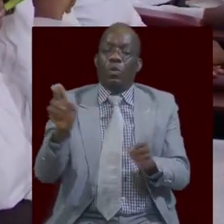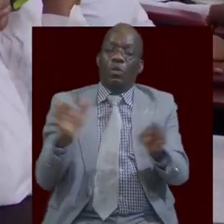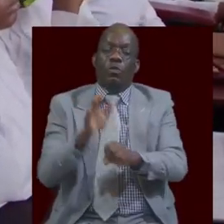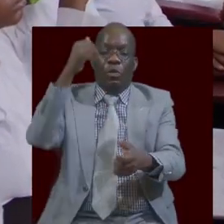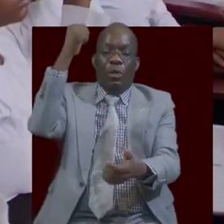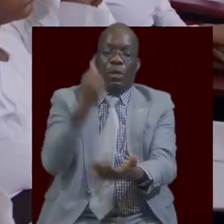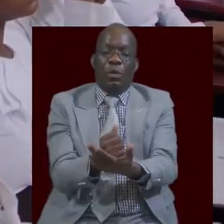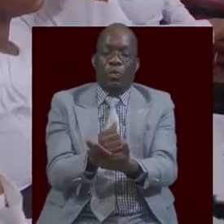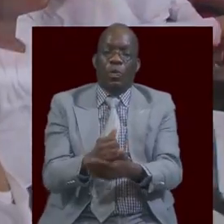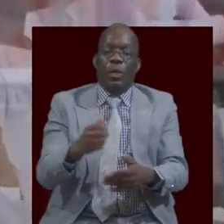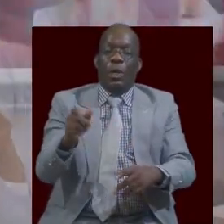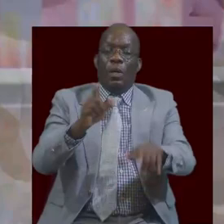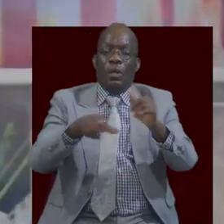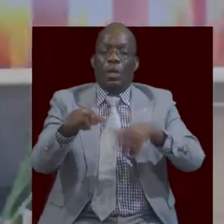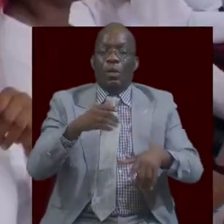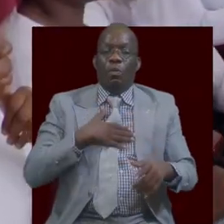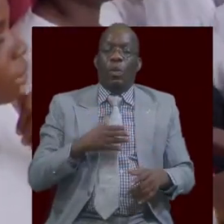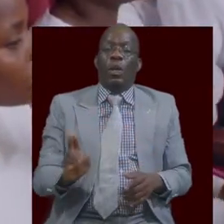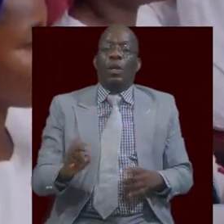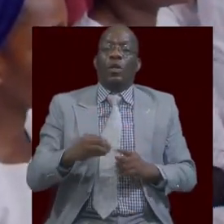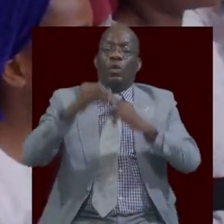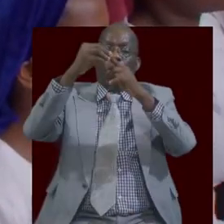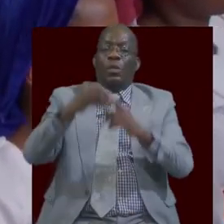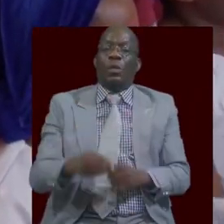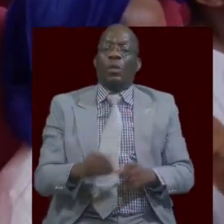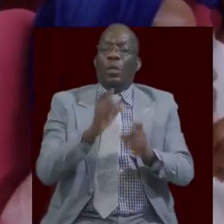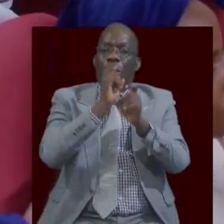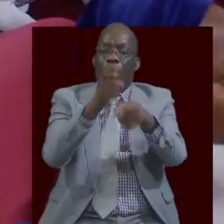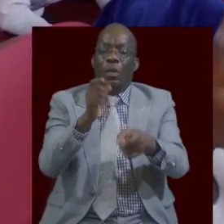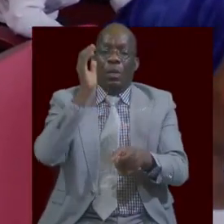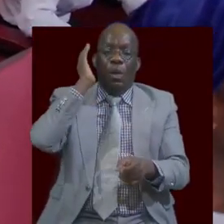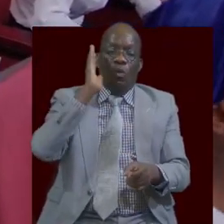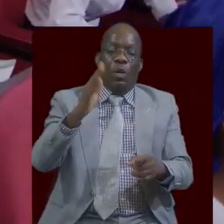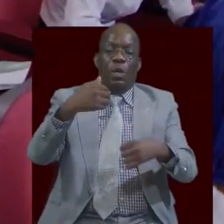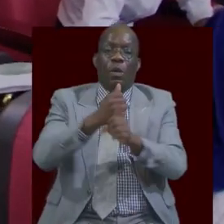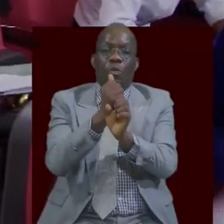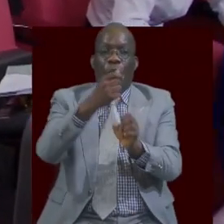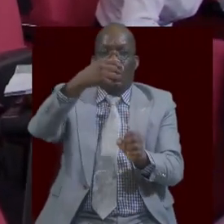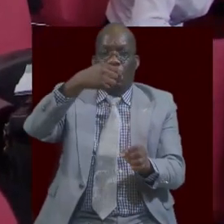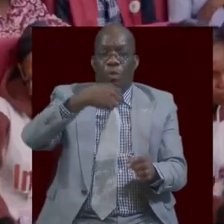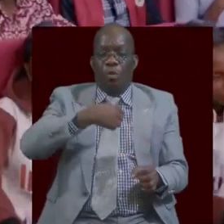My unique gift will make me